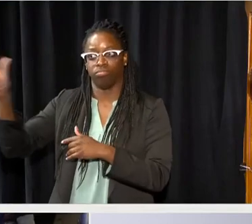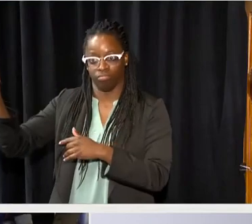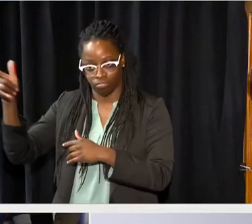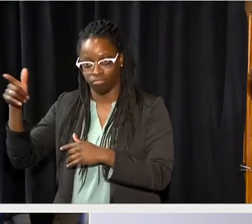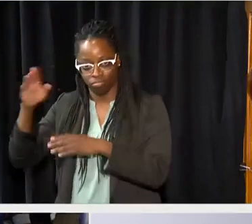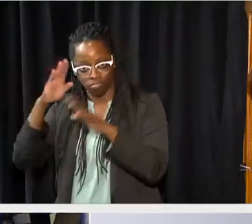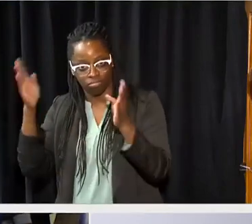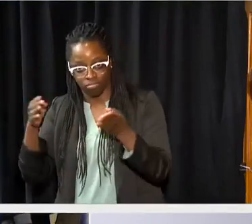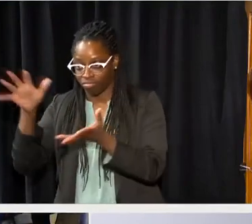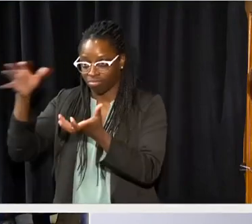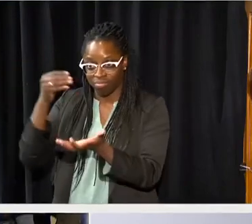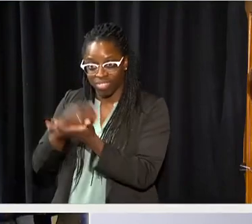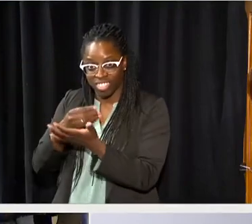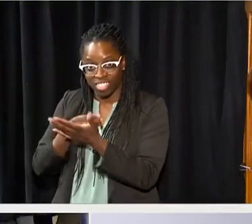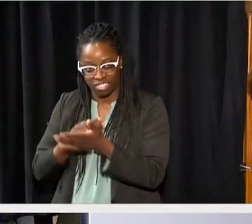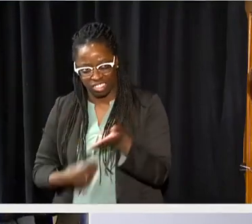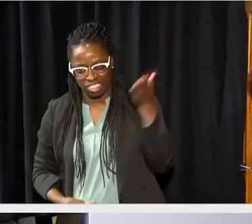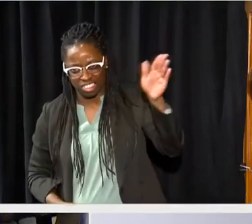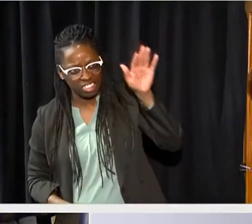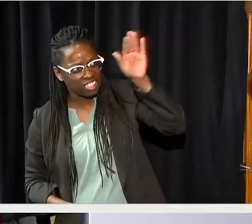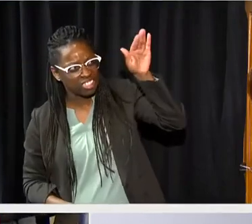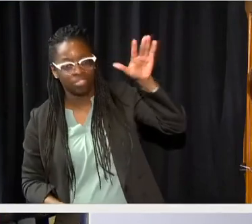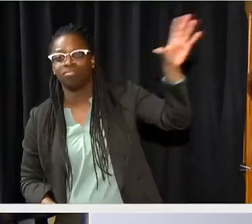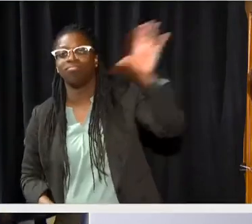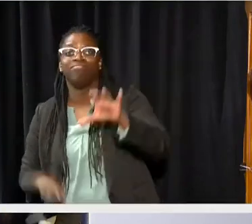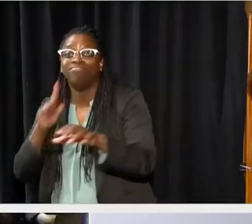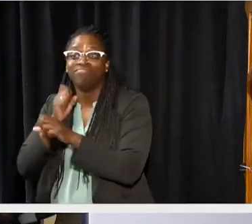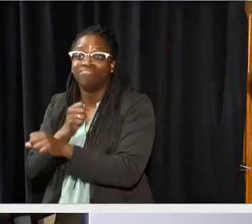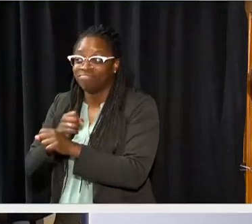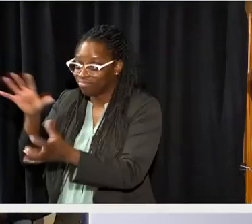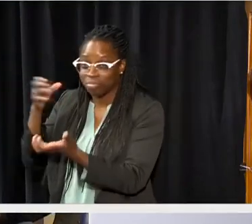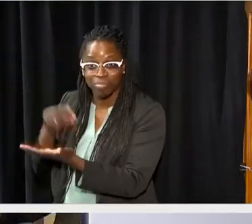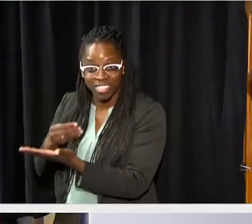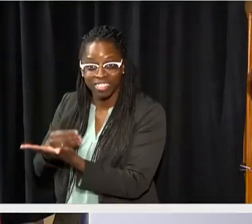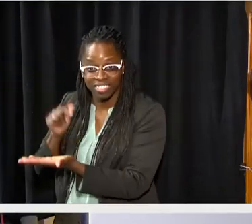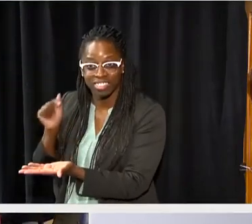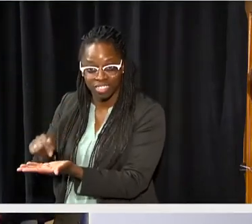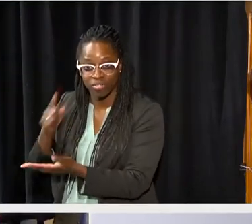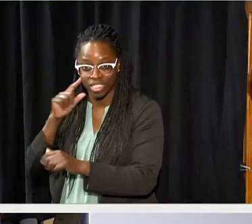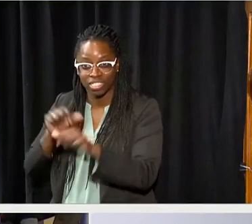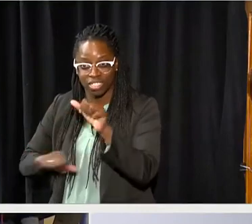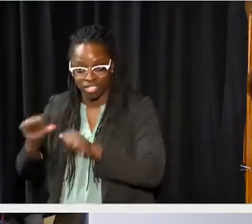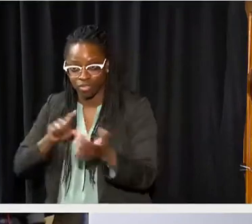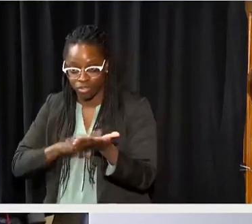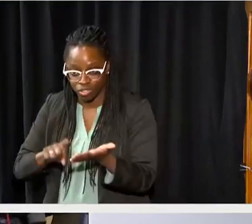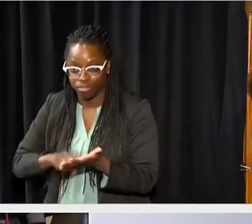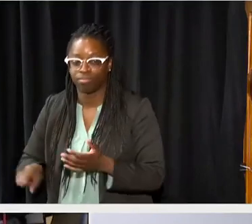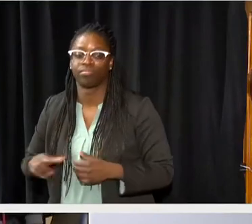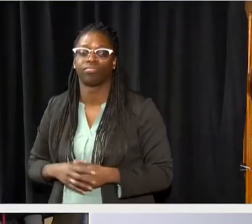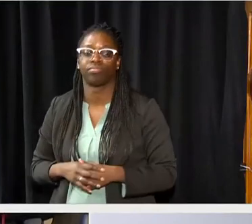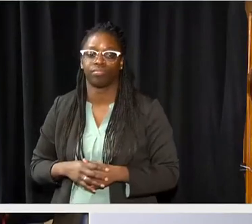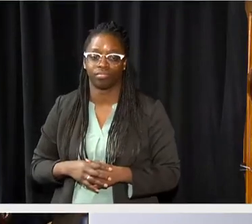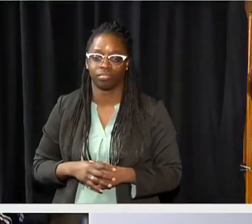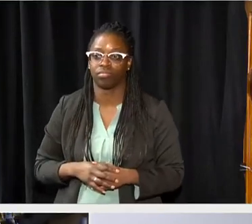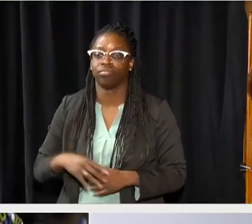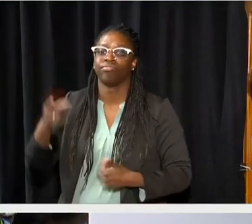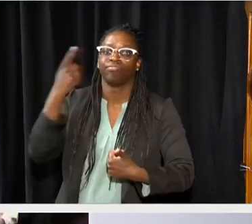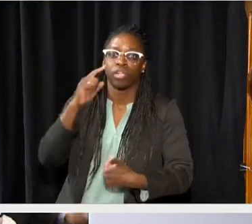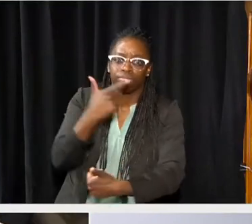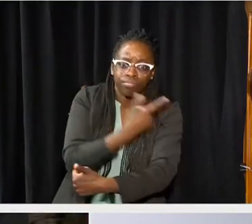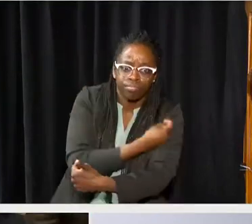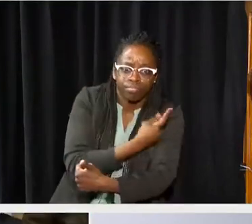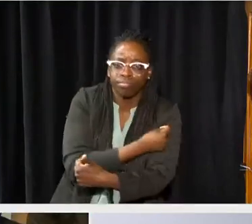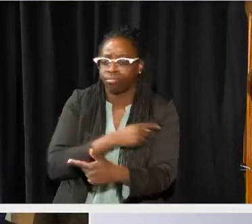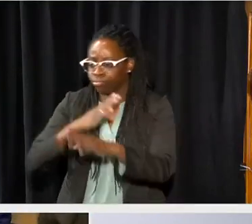It's a Massachusetts company that's already won funding for life-saving immune system therapies.